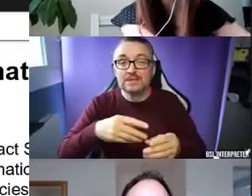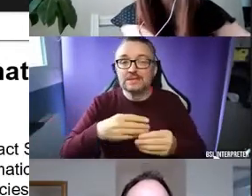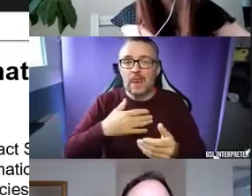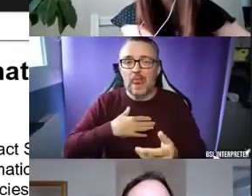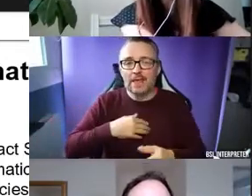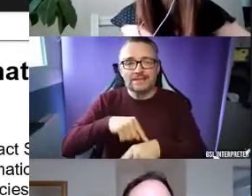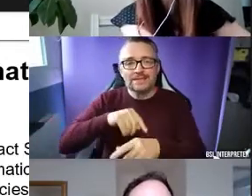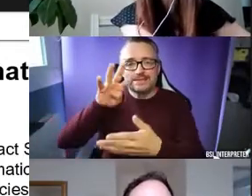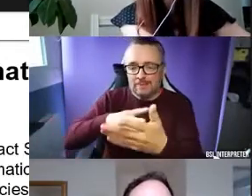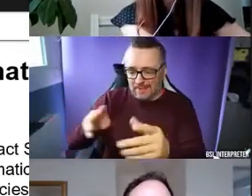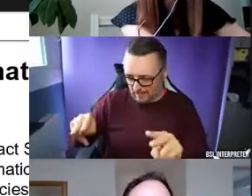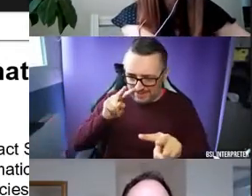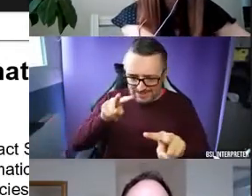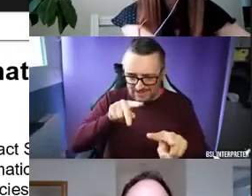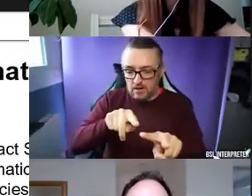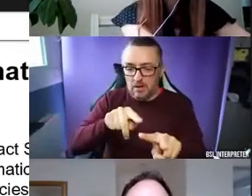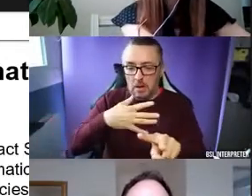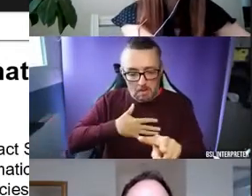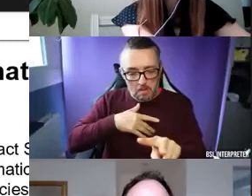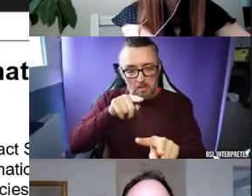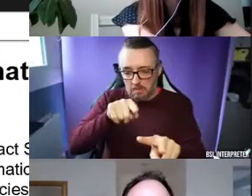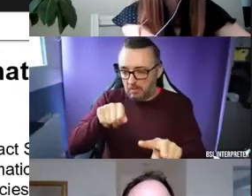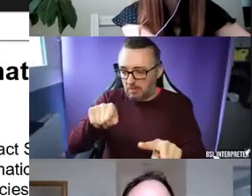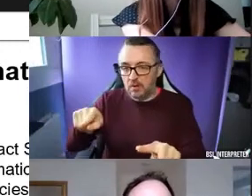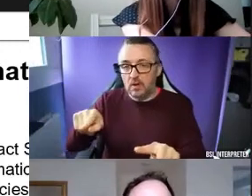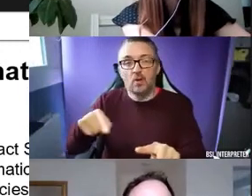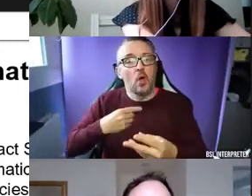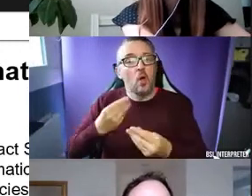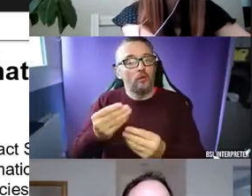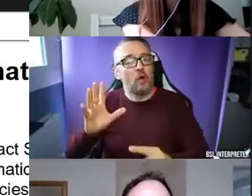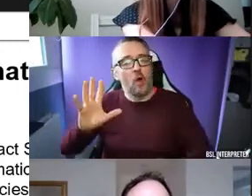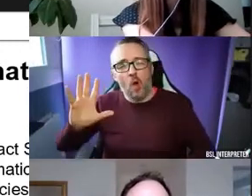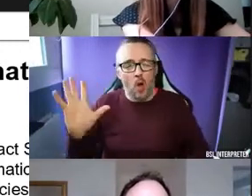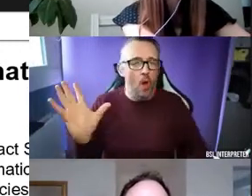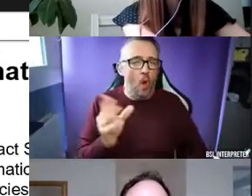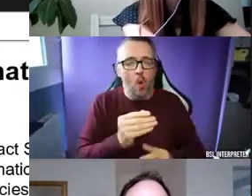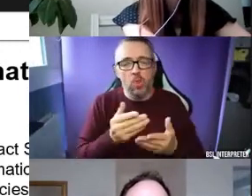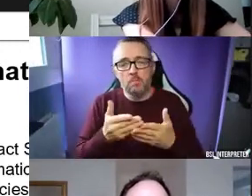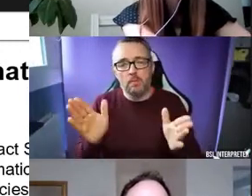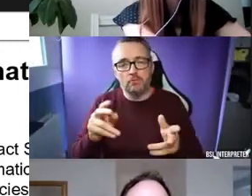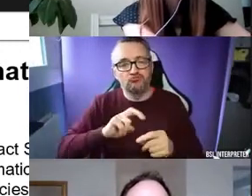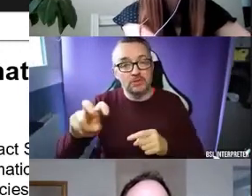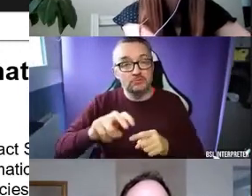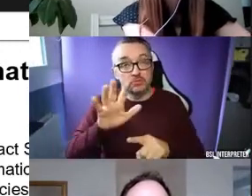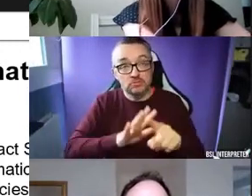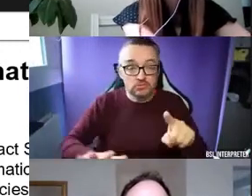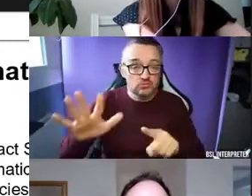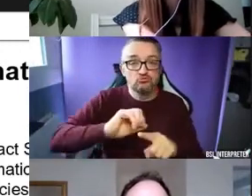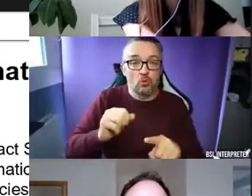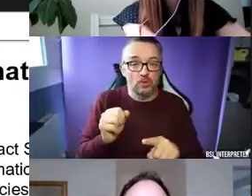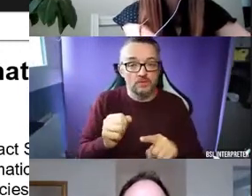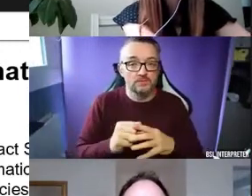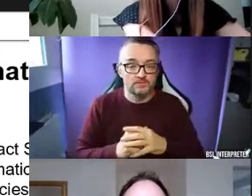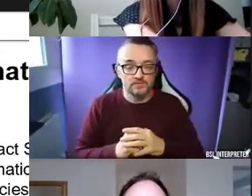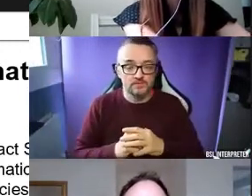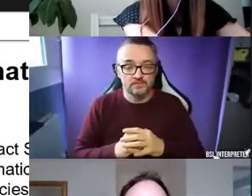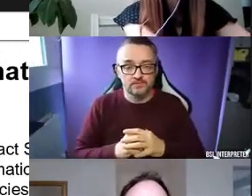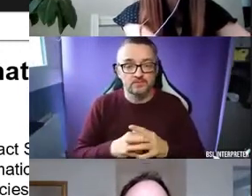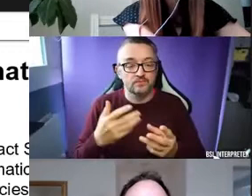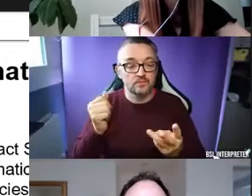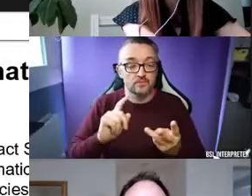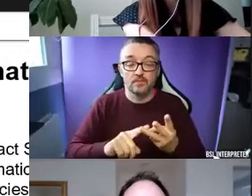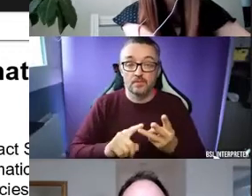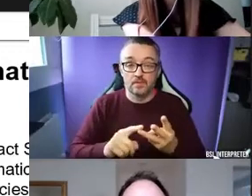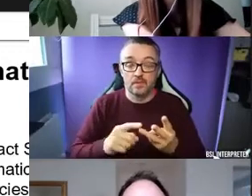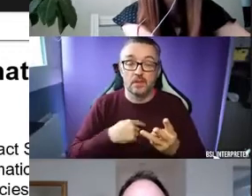timetable format, and we offer those for every public transport service in Scotland. We also offer